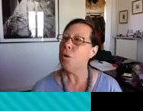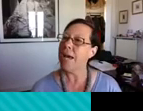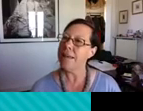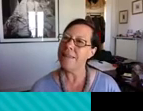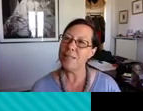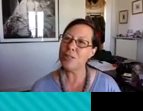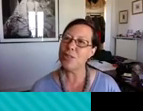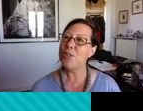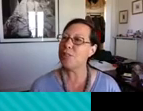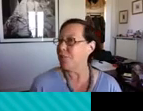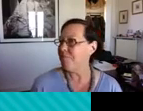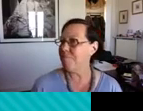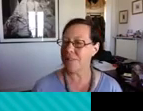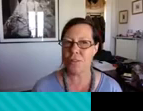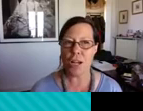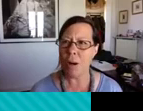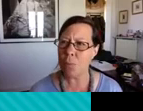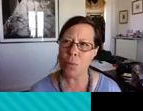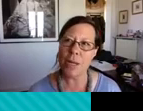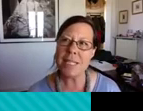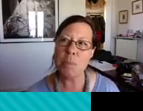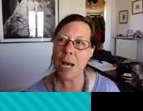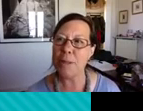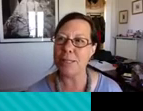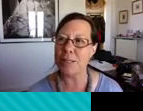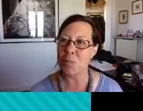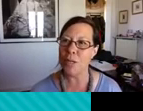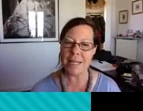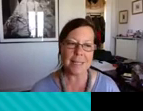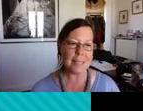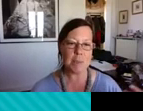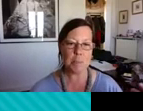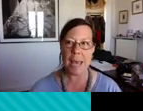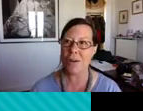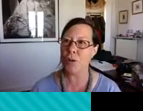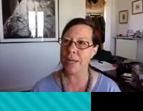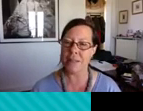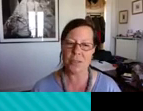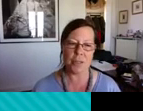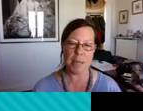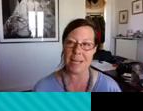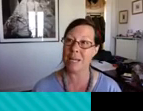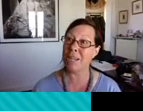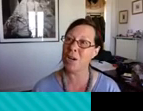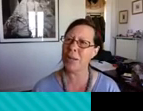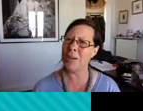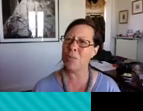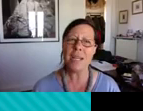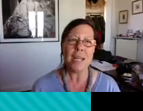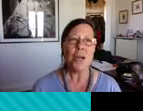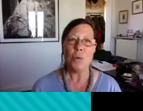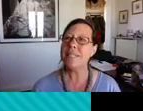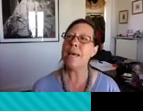So I think it's good to just talk about really what is populism? What is this pandering to the pandemic going